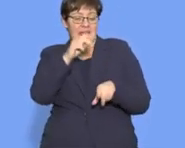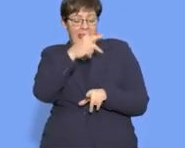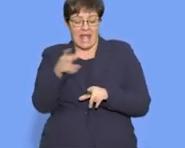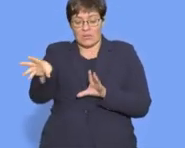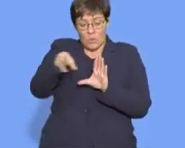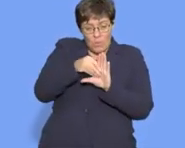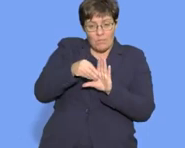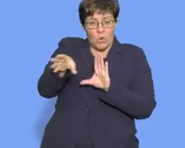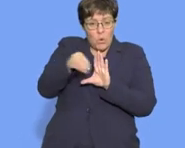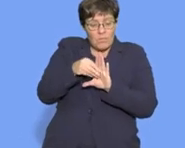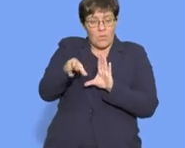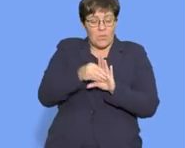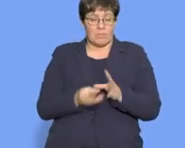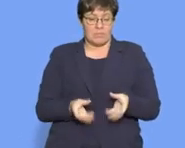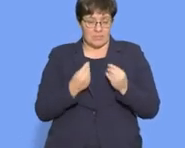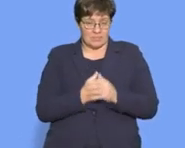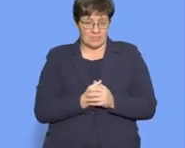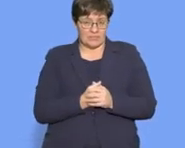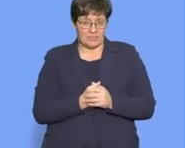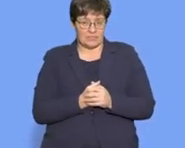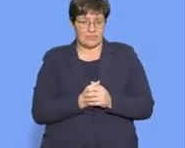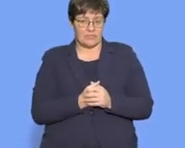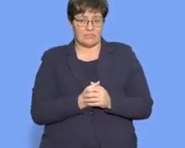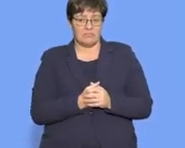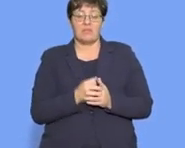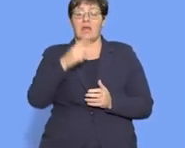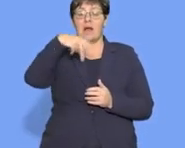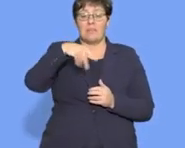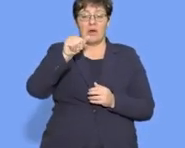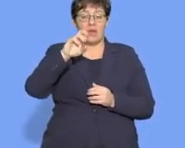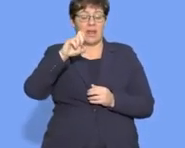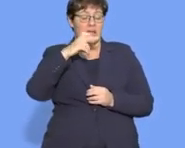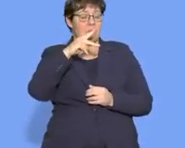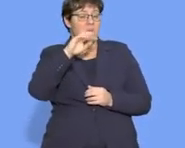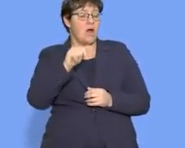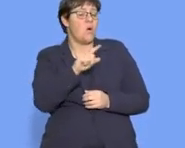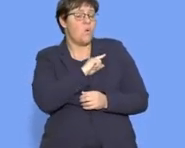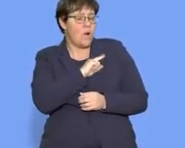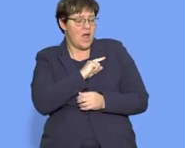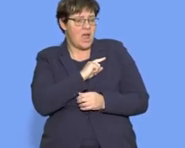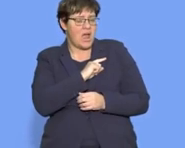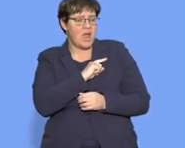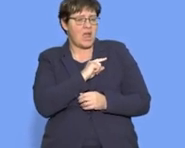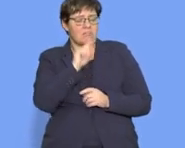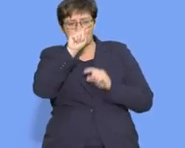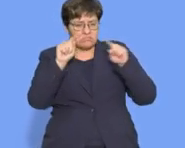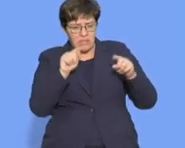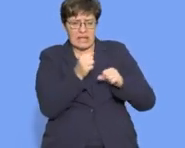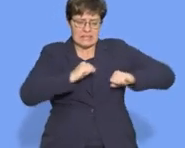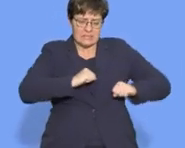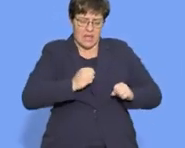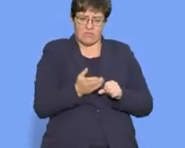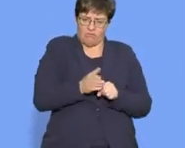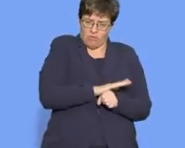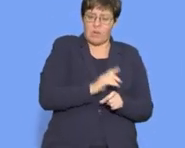need. Would we need parenchyma? Most definitely, to fill spaces and store